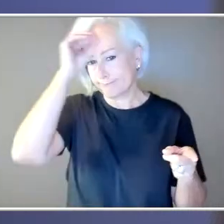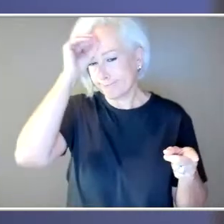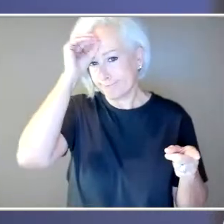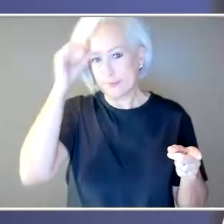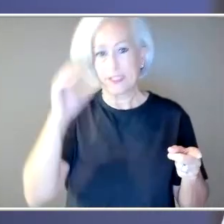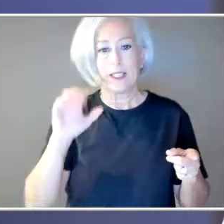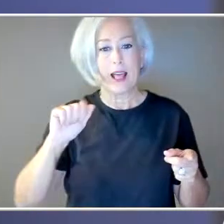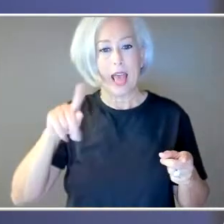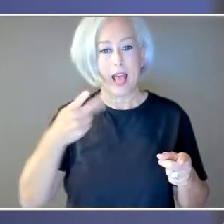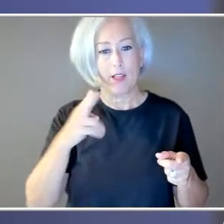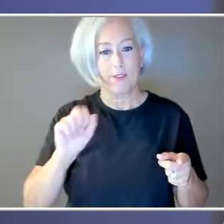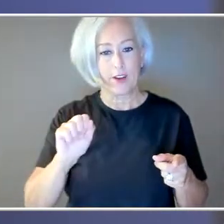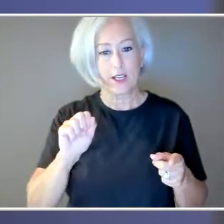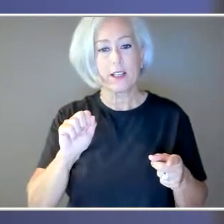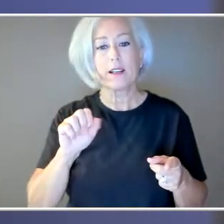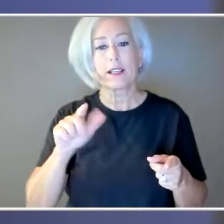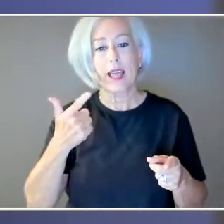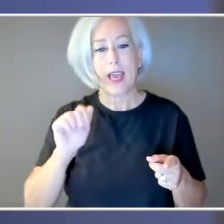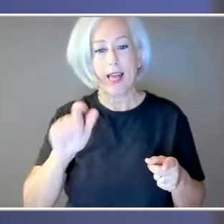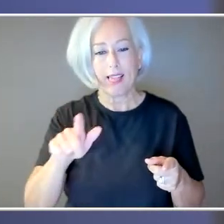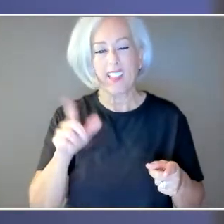Arkansas, and